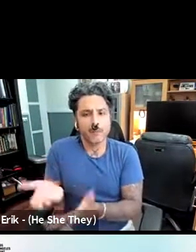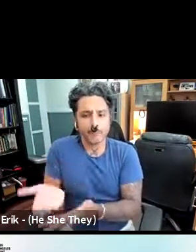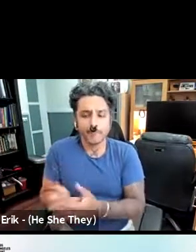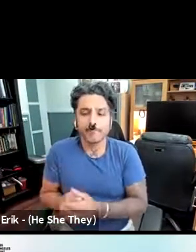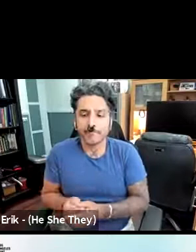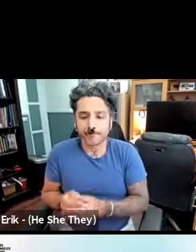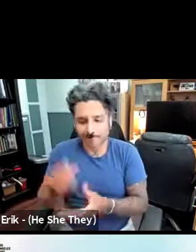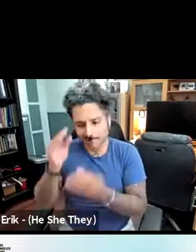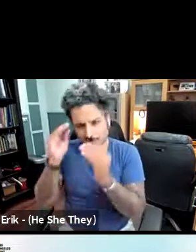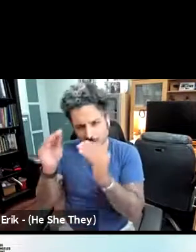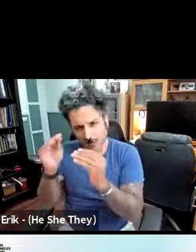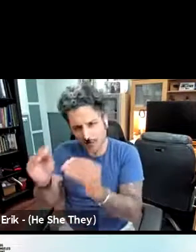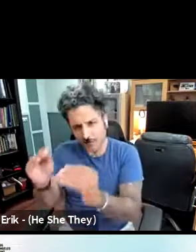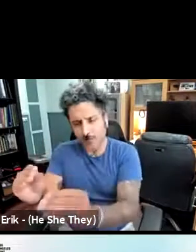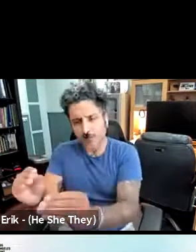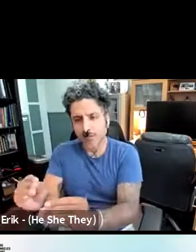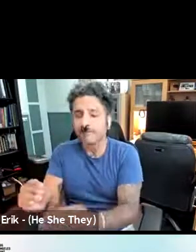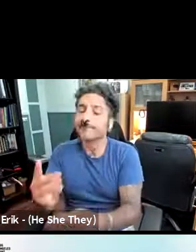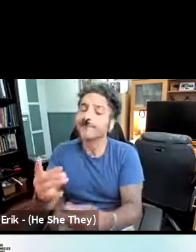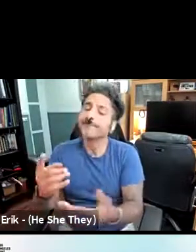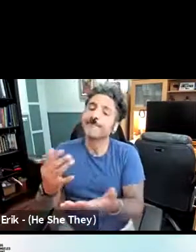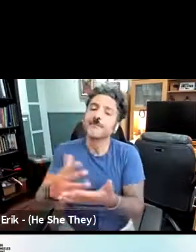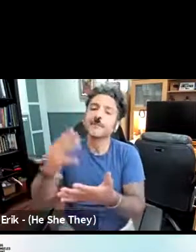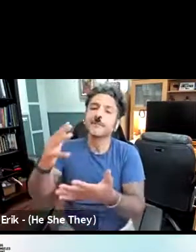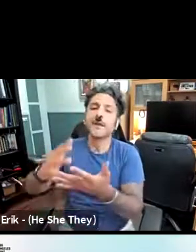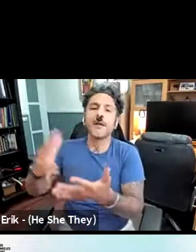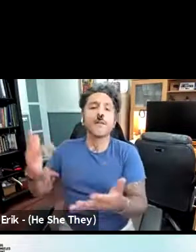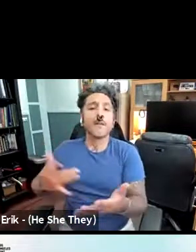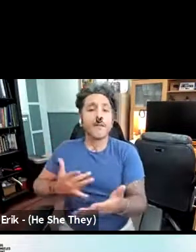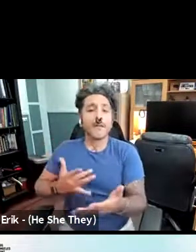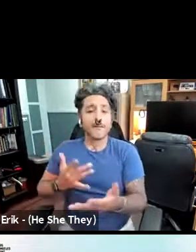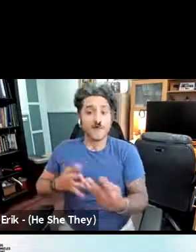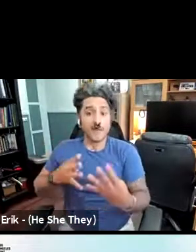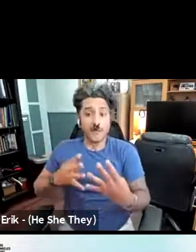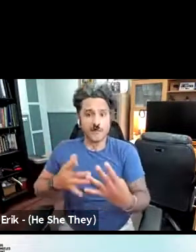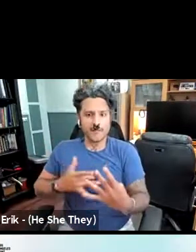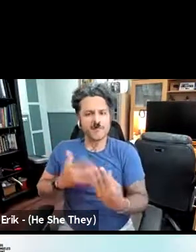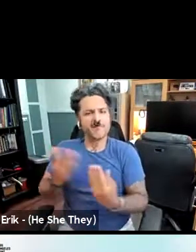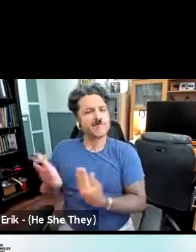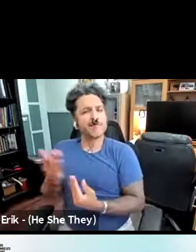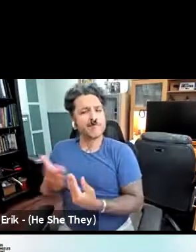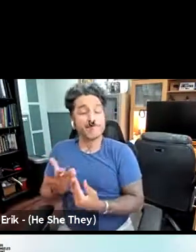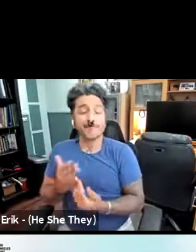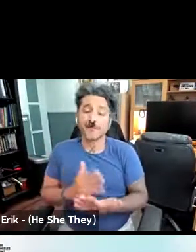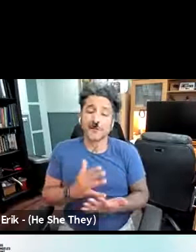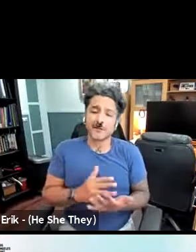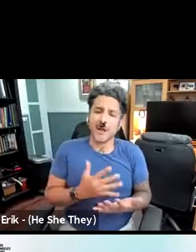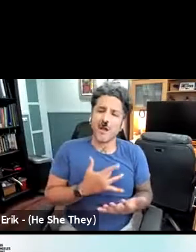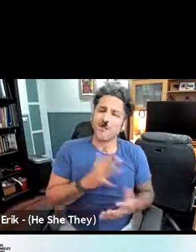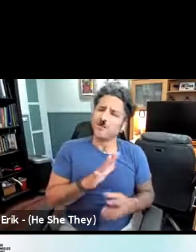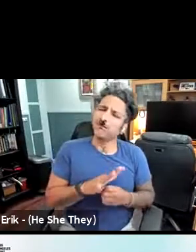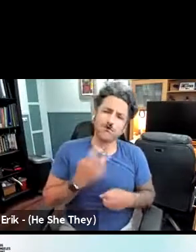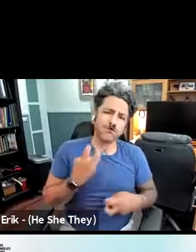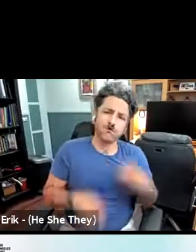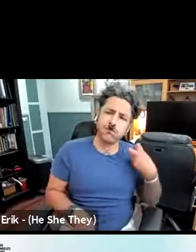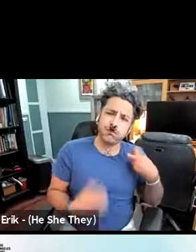And sometimes the fight feels easy, and sometimes the fight feels